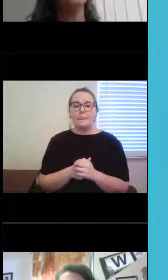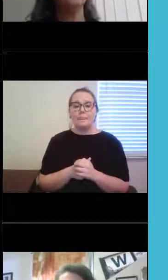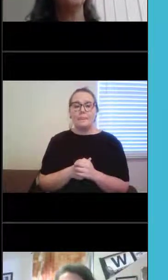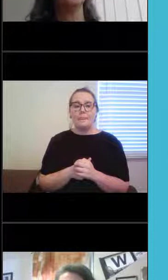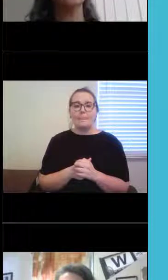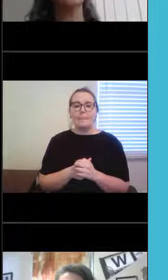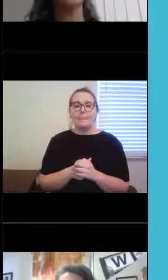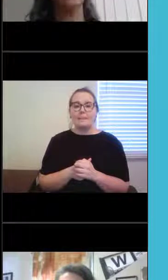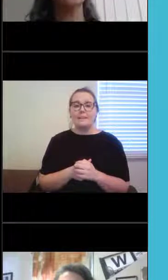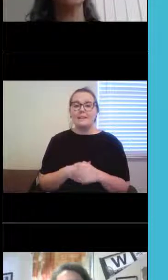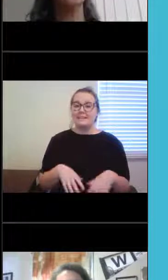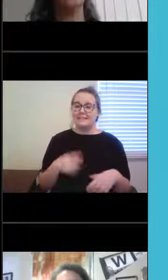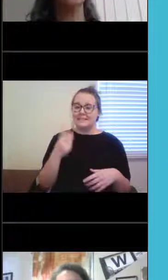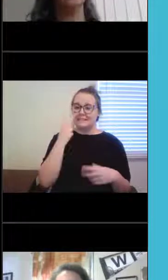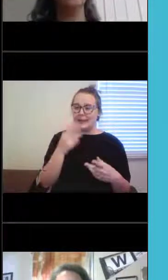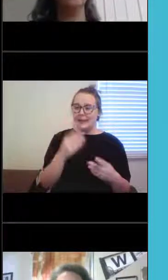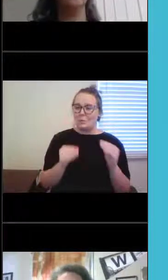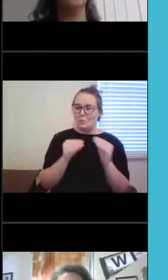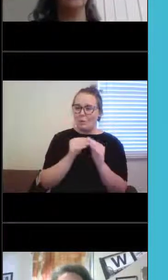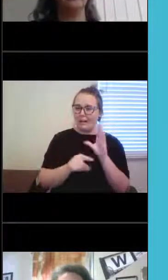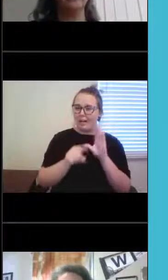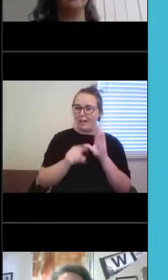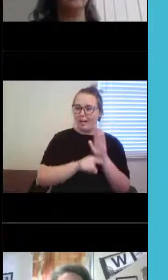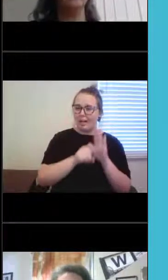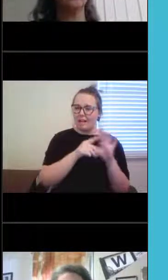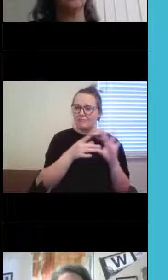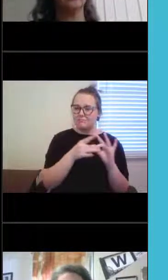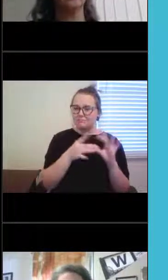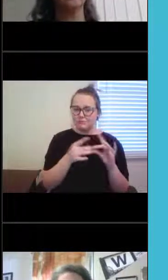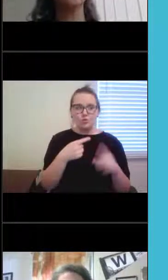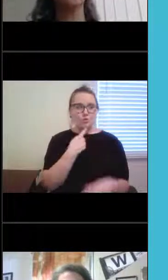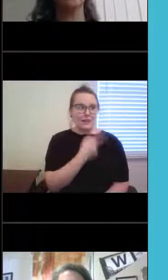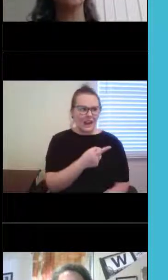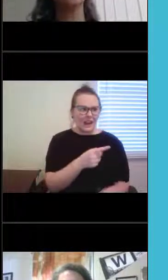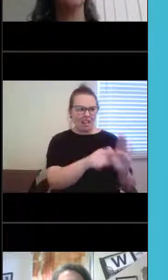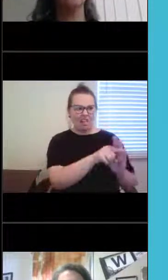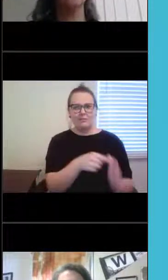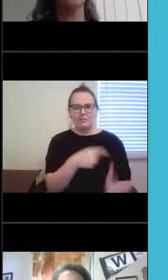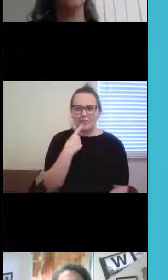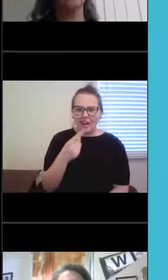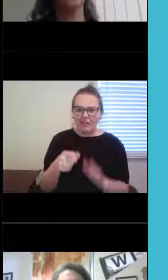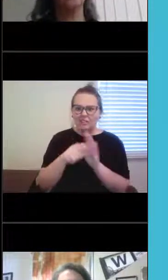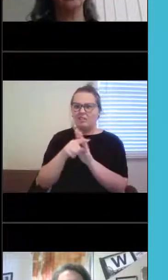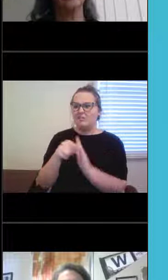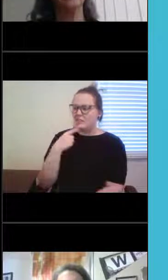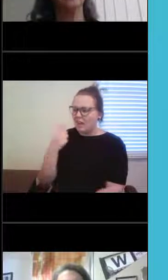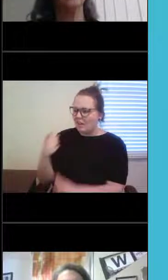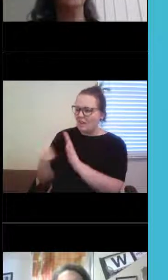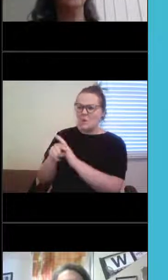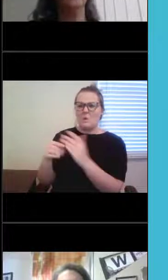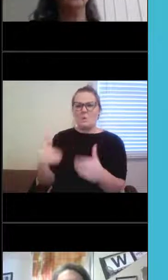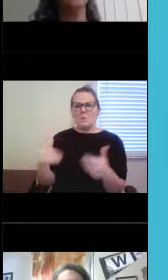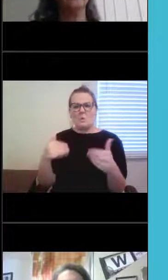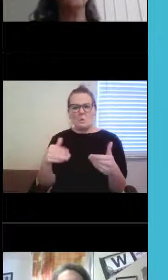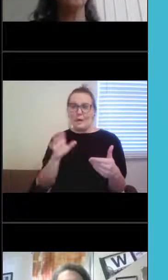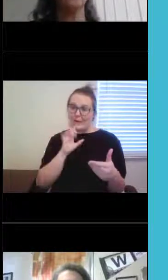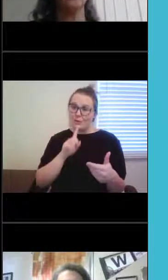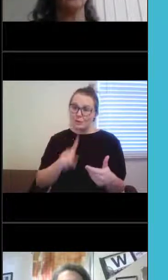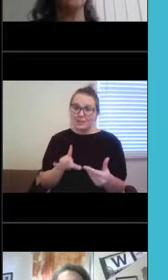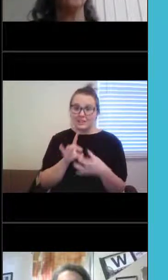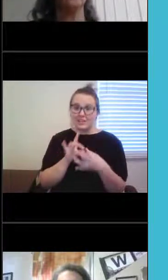of these negative social reactions from other people that you tell about sexual assault are pretty strongly correlated with